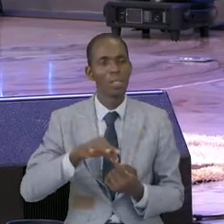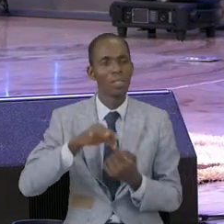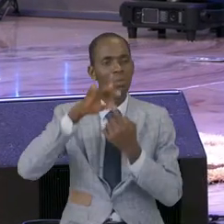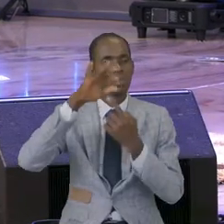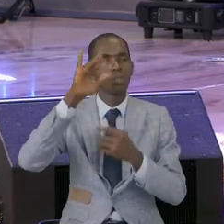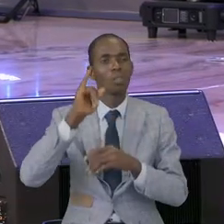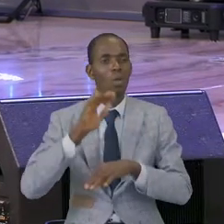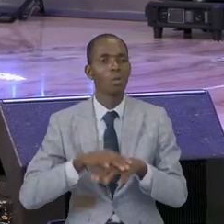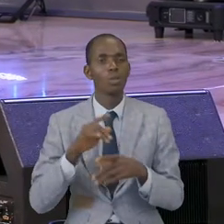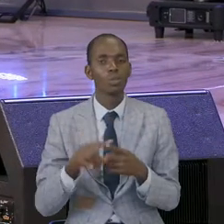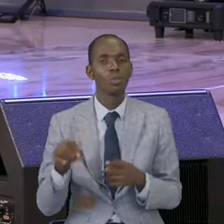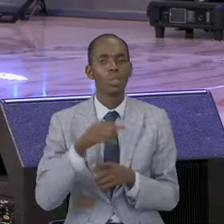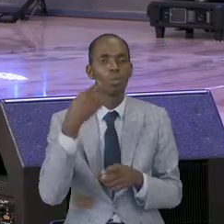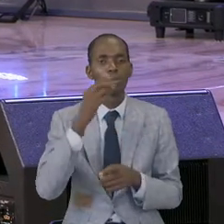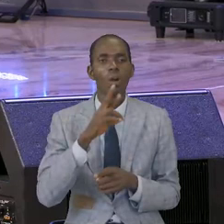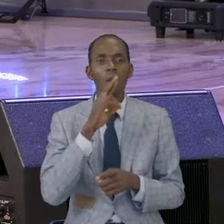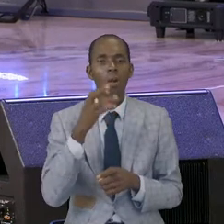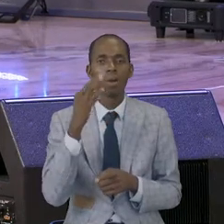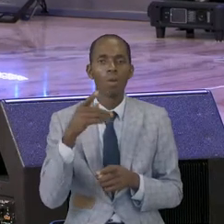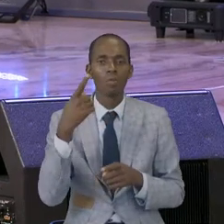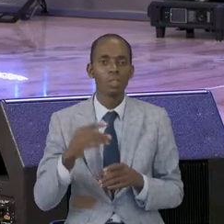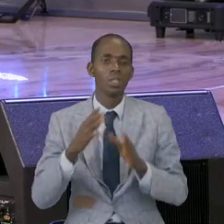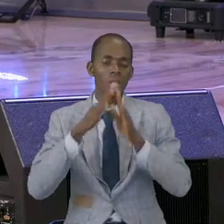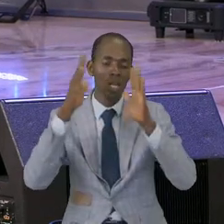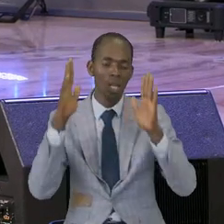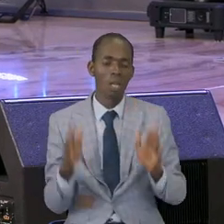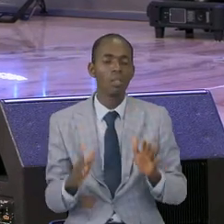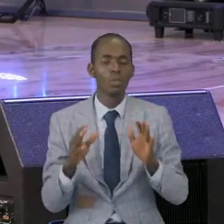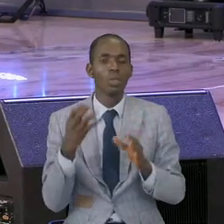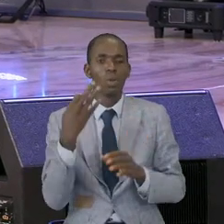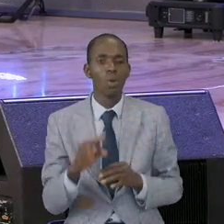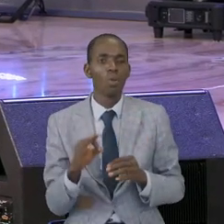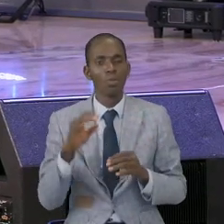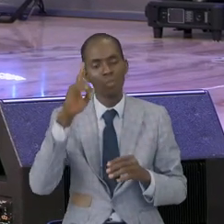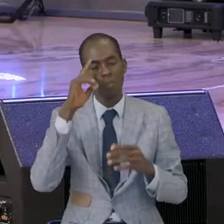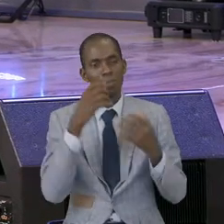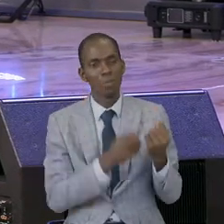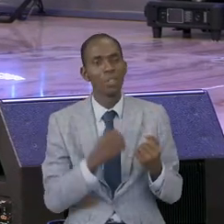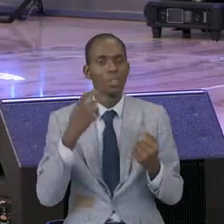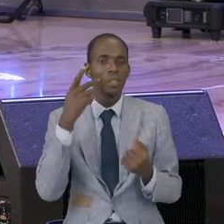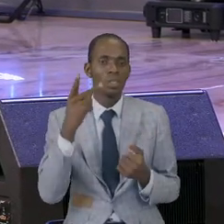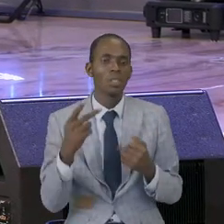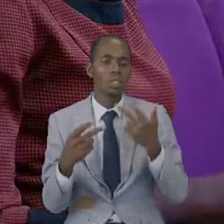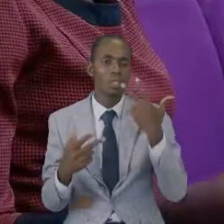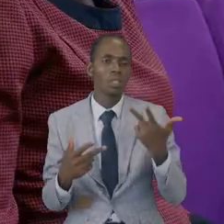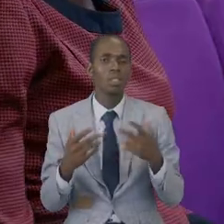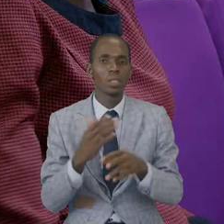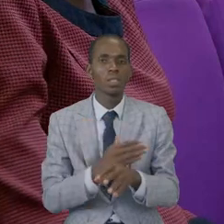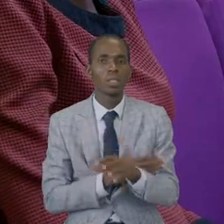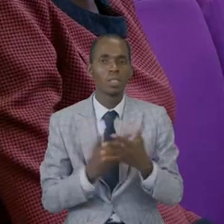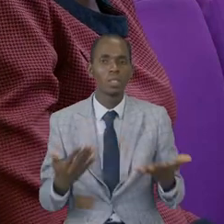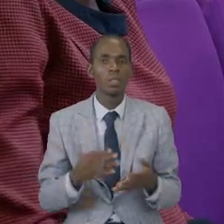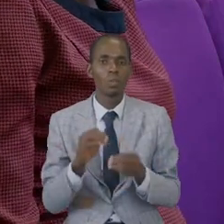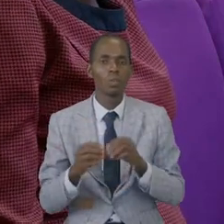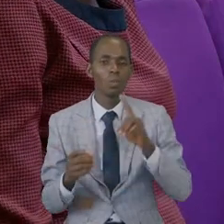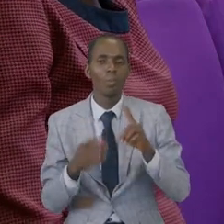unto them who are of the household of faith. Three things we're looking at here. Number one,